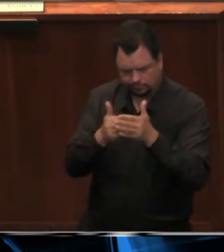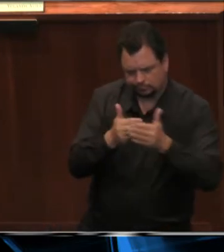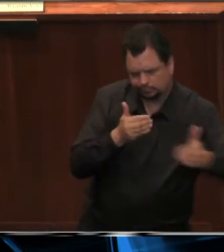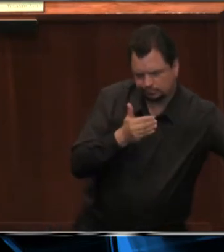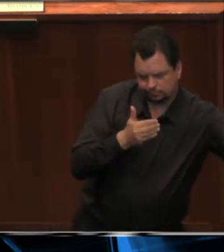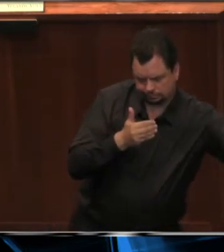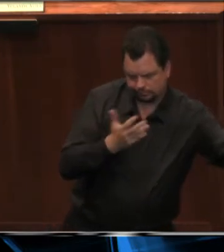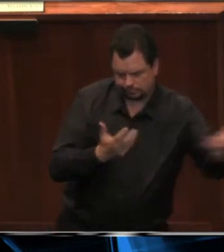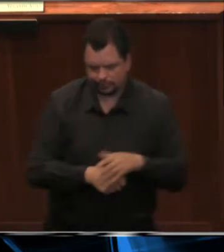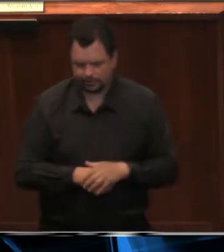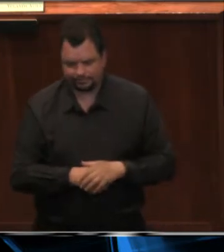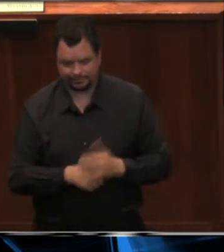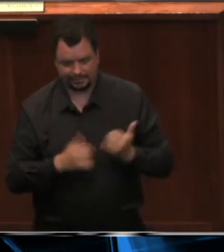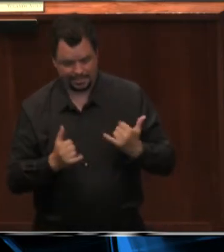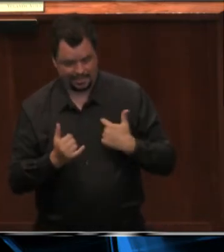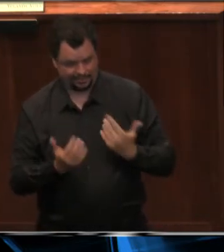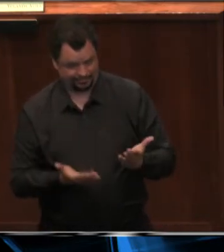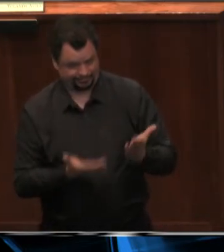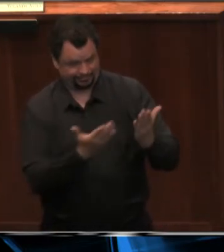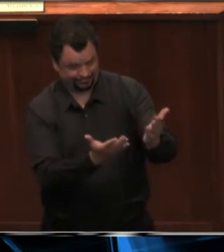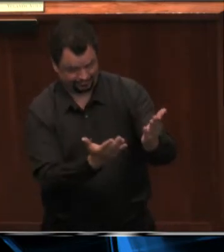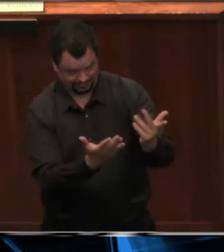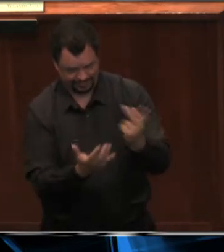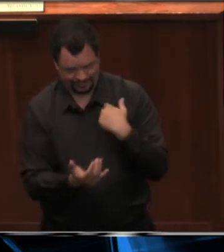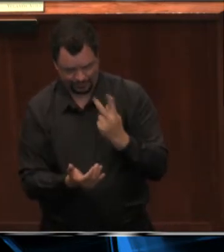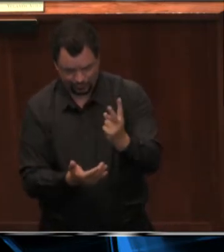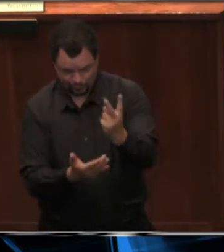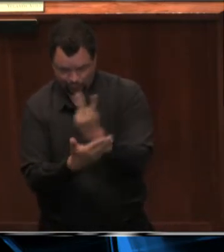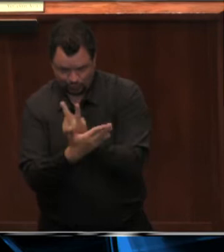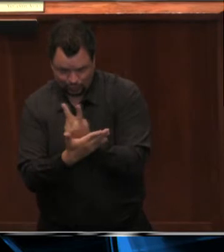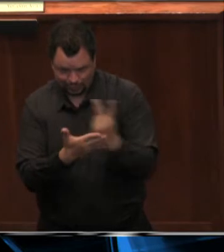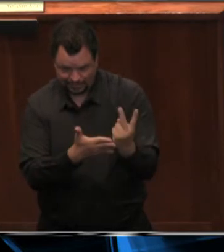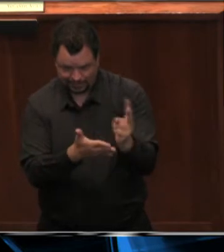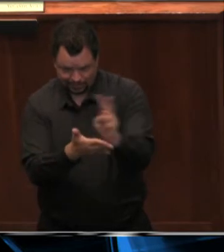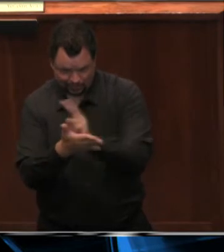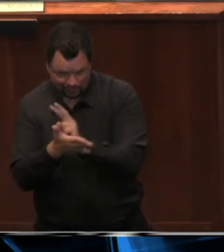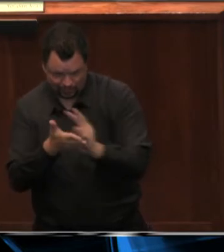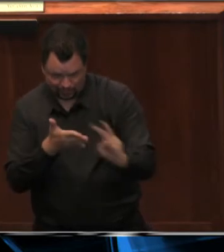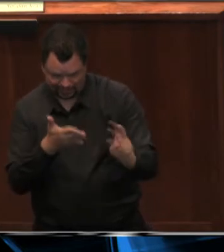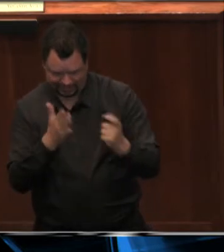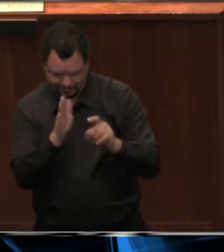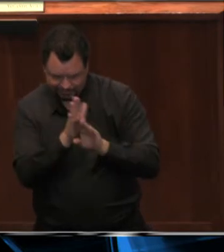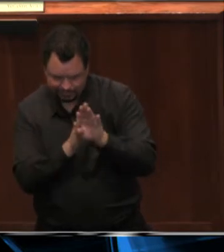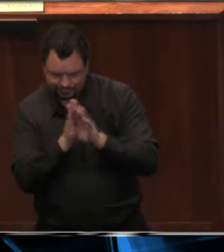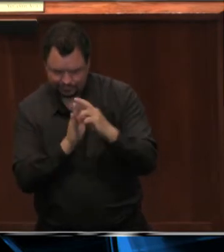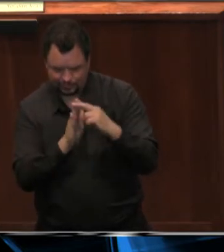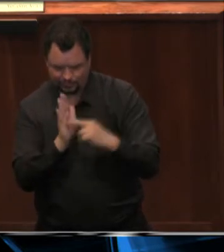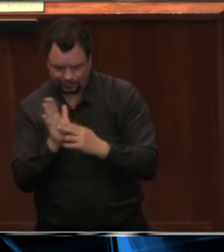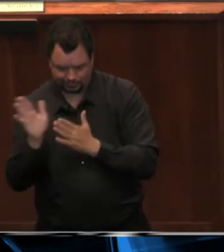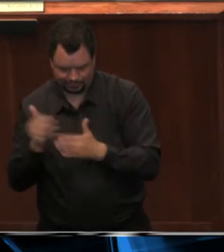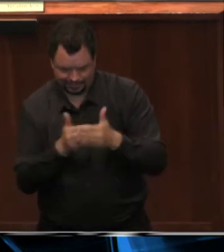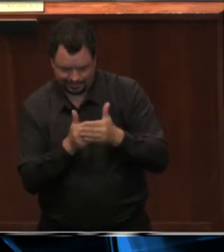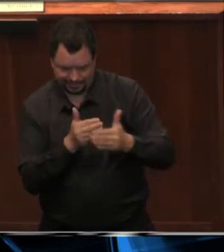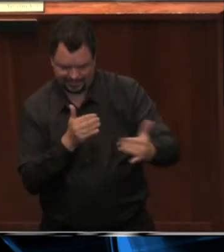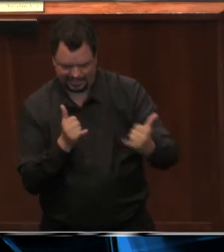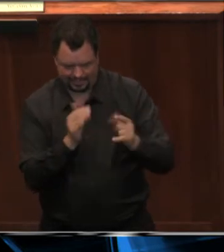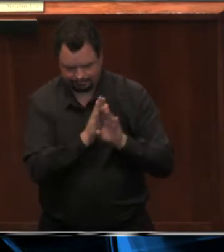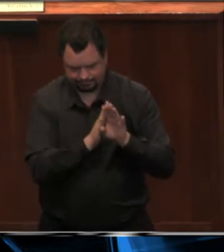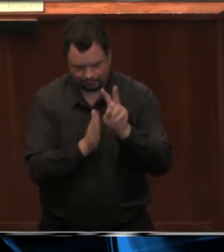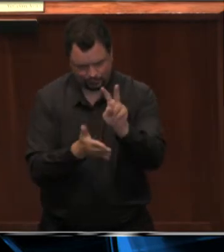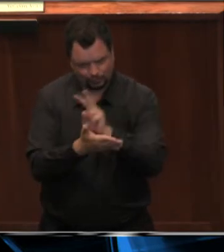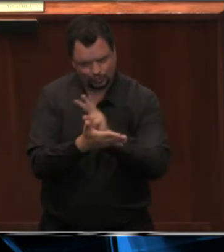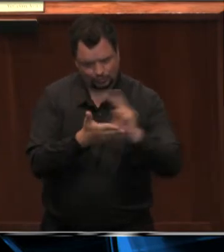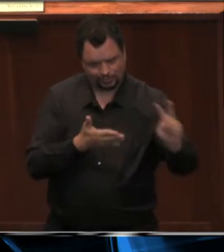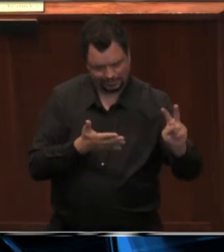plan, we have 2 weeks to implement further mitigation activities. So that is where we are currently in this process. We are in the implementation